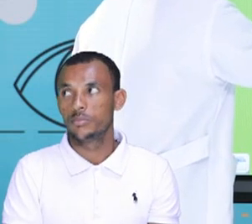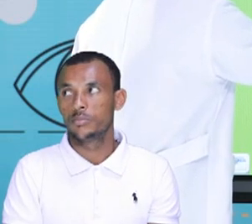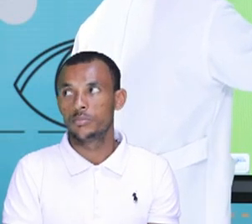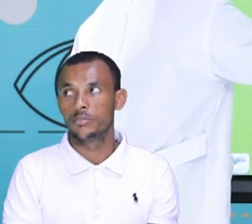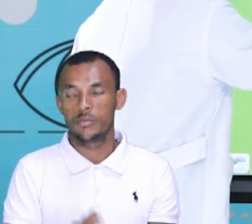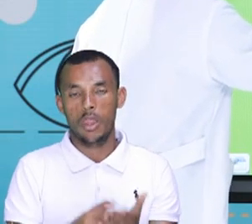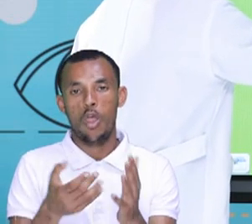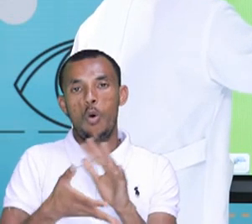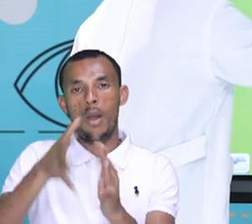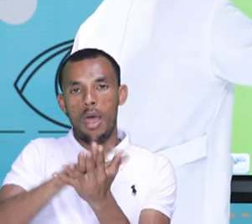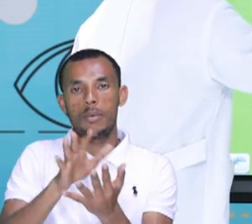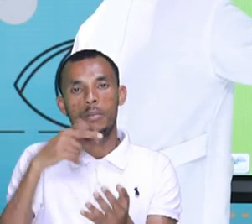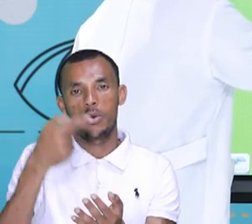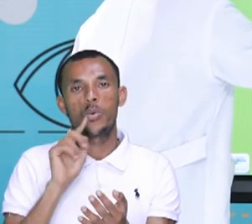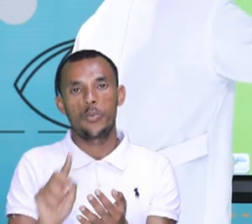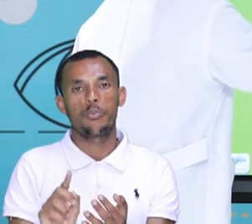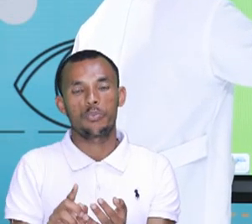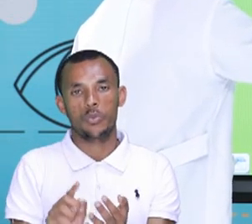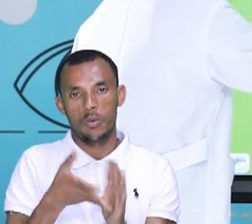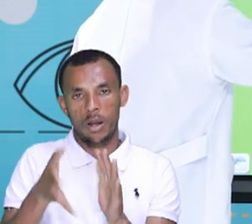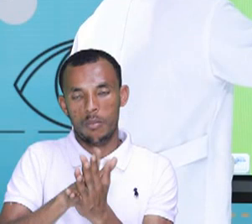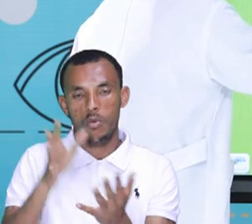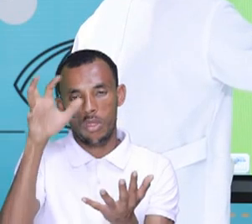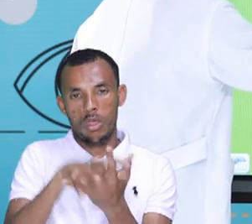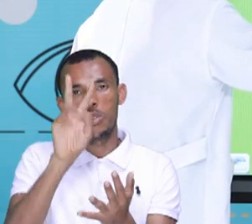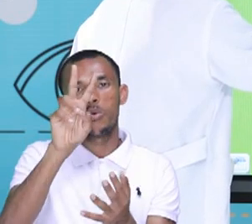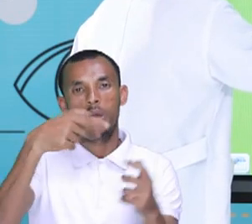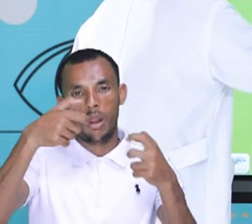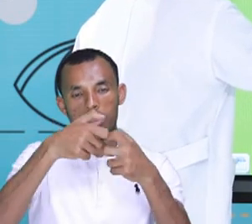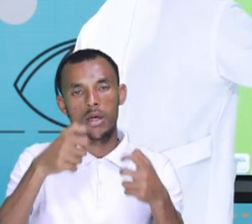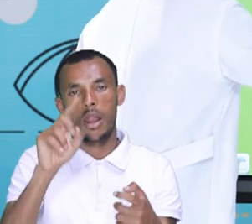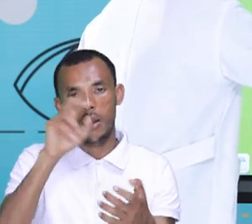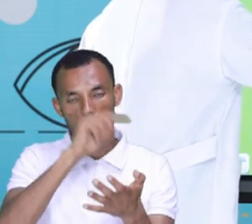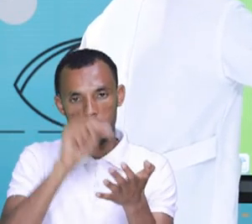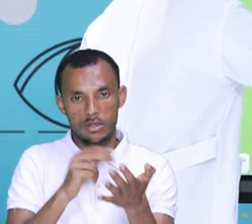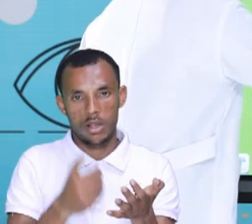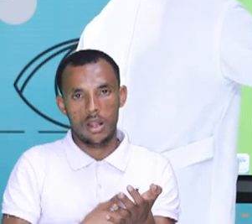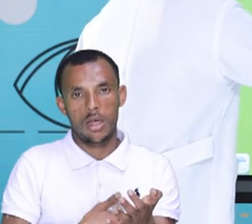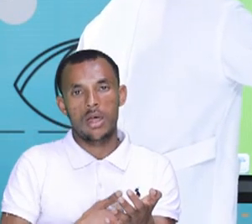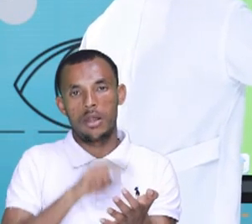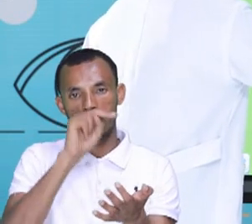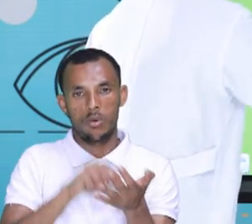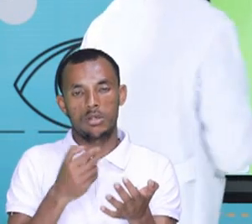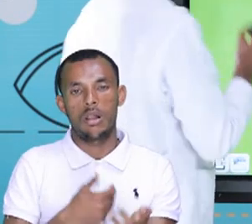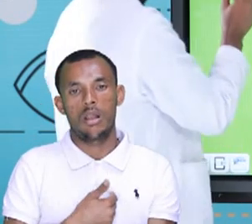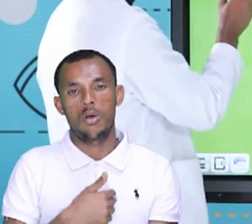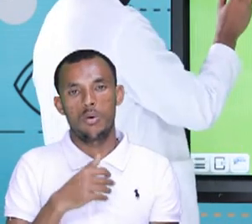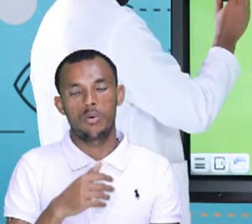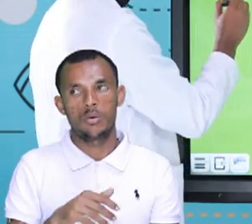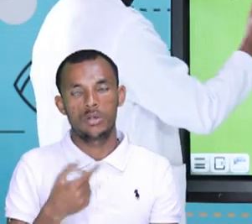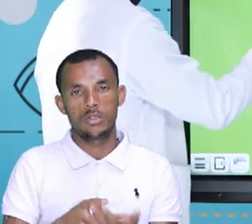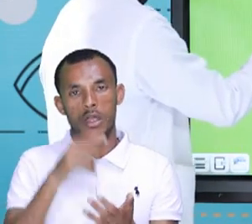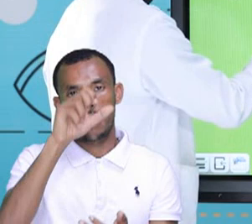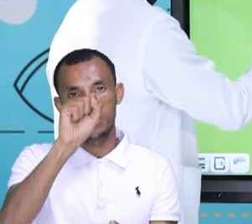This is overlap. This overlap contains two electrons. This one is nucleus. This is nucleus. This